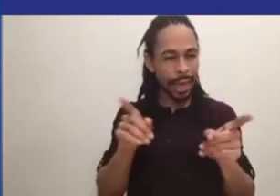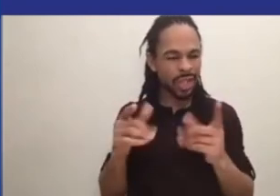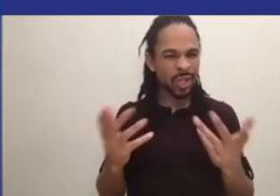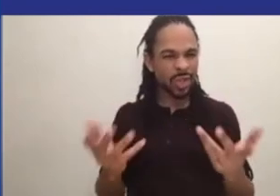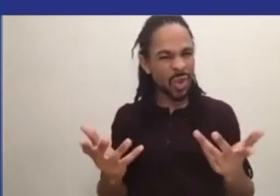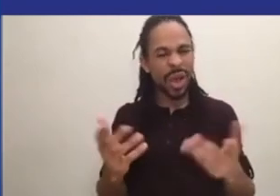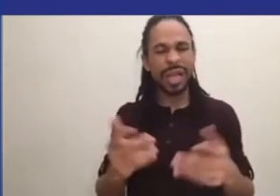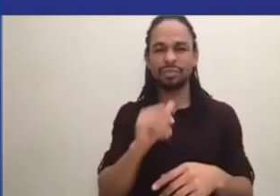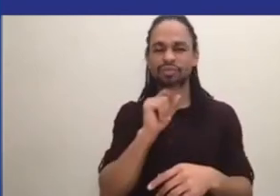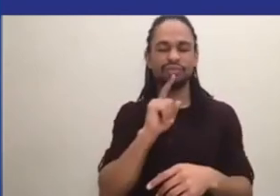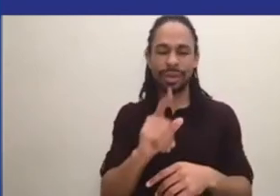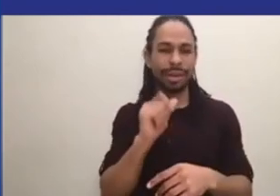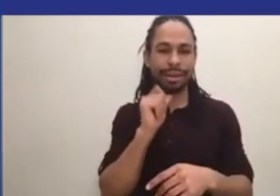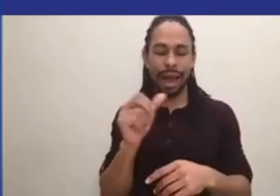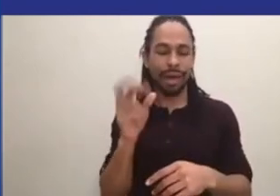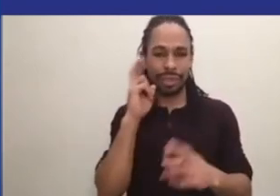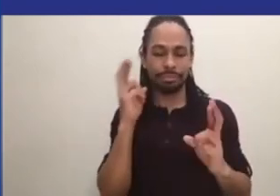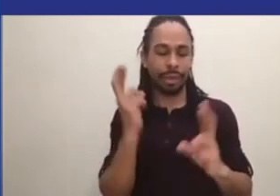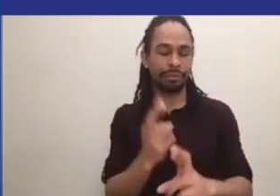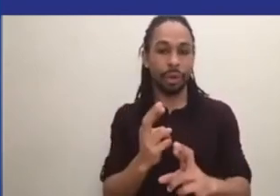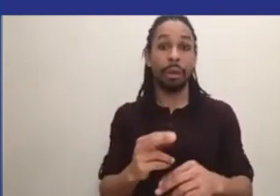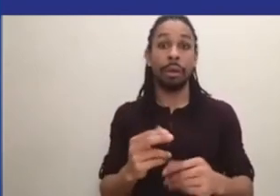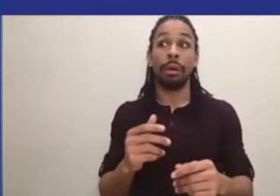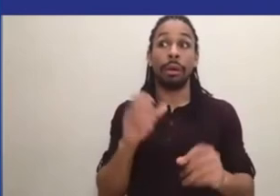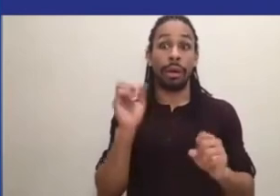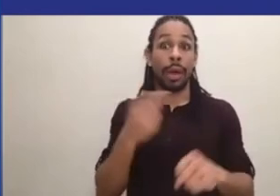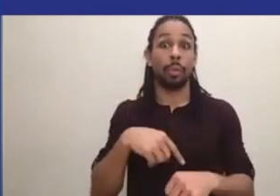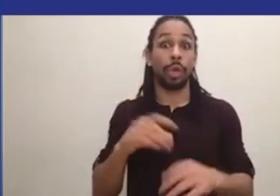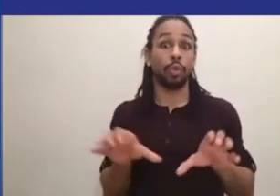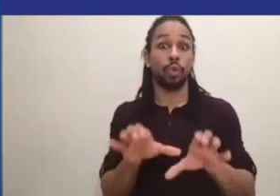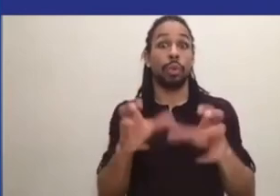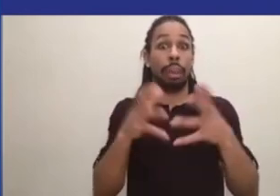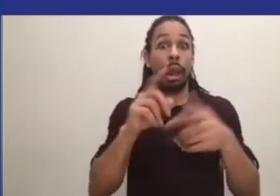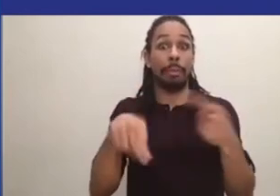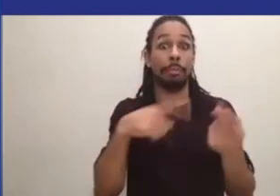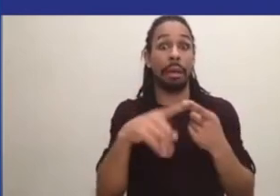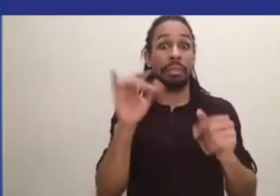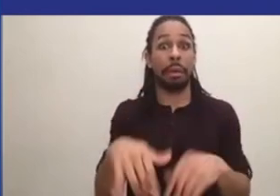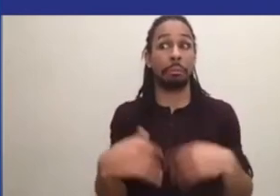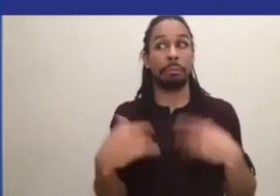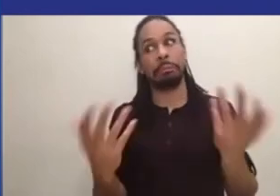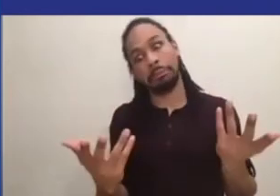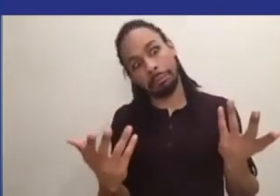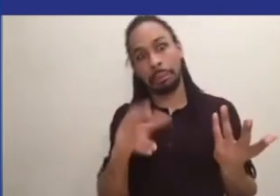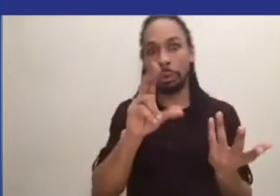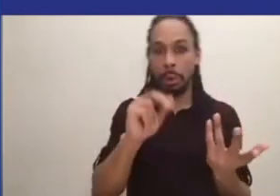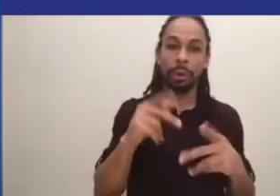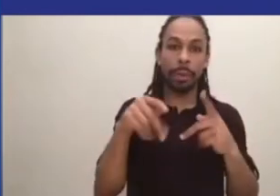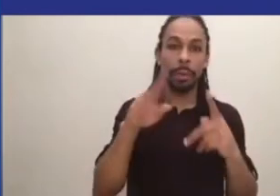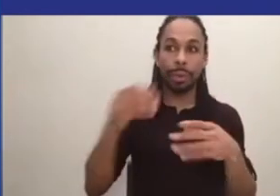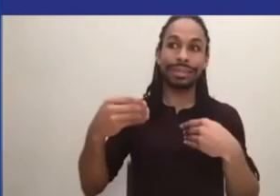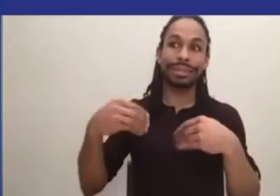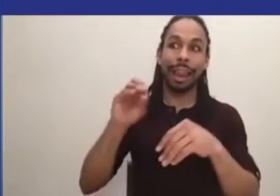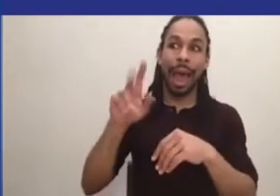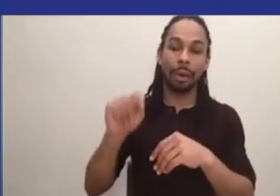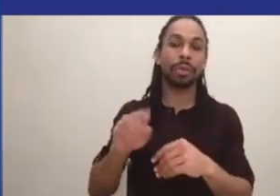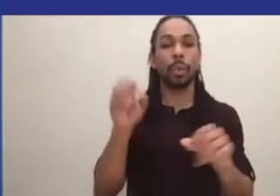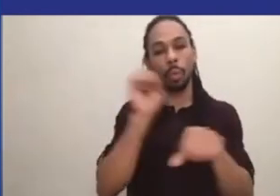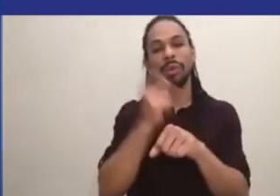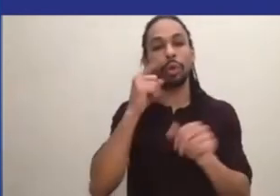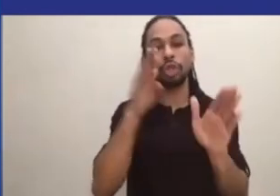Is there really a lot you can do about it? Unfortunately, people are going to sell out. They're going to work for cheap or work for